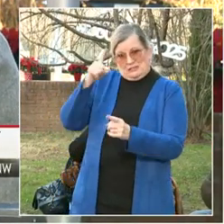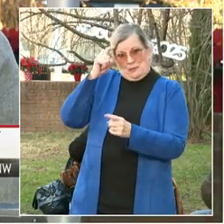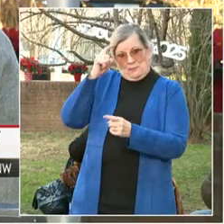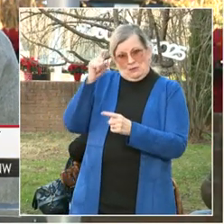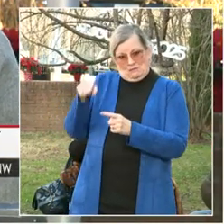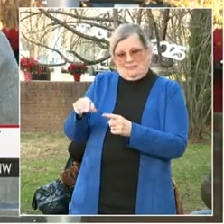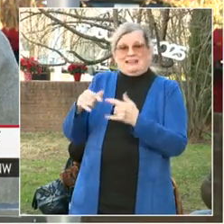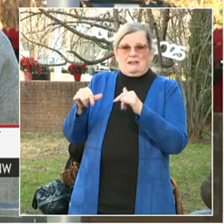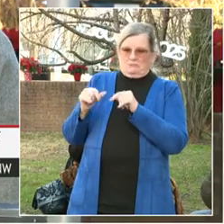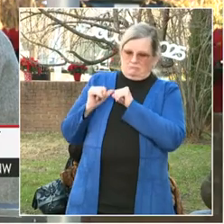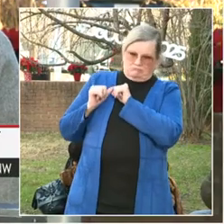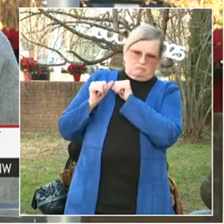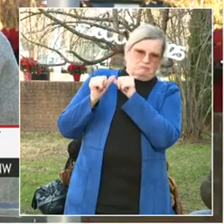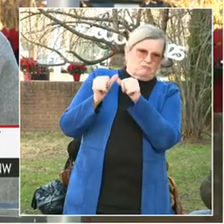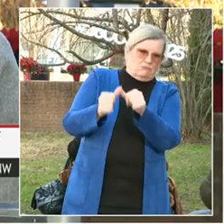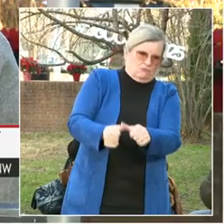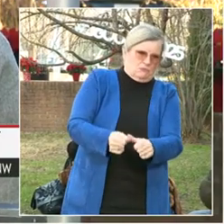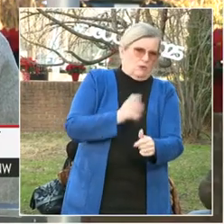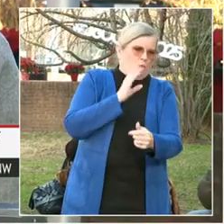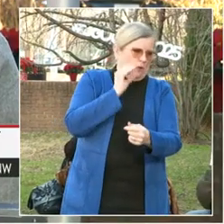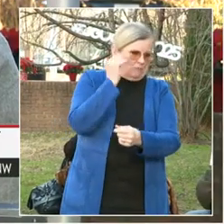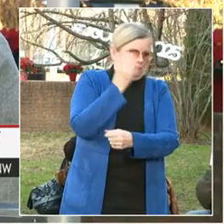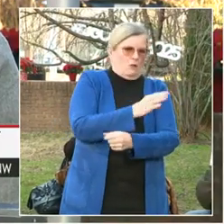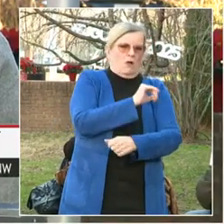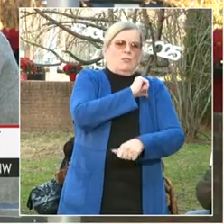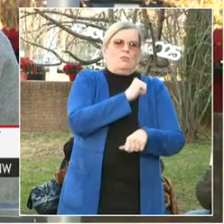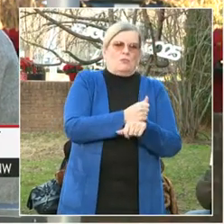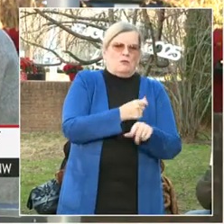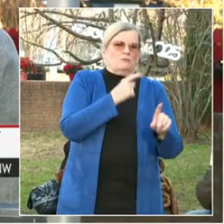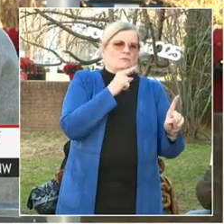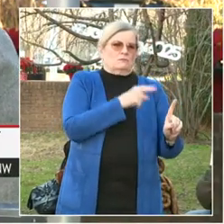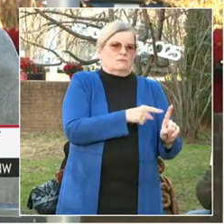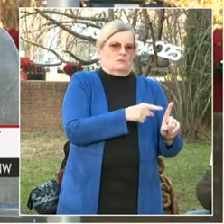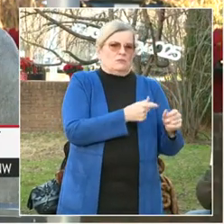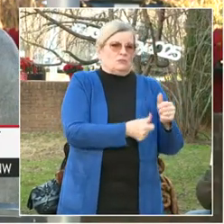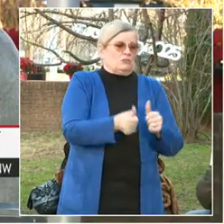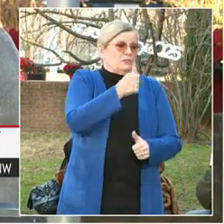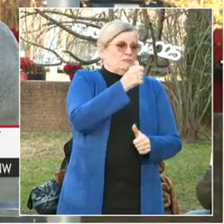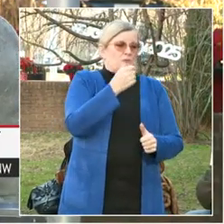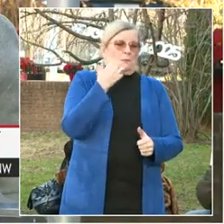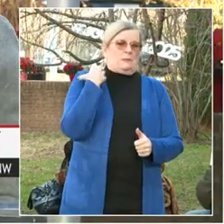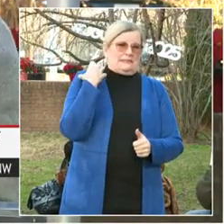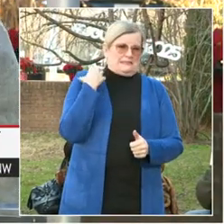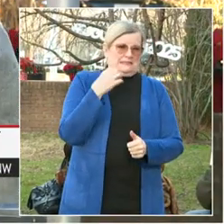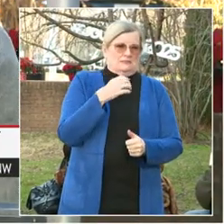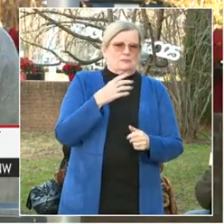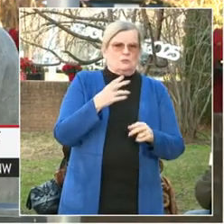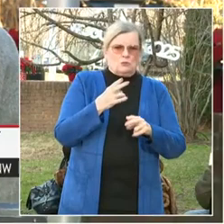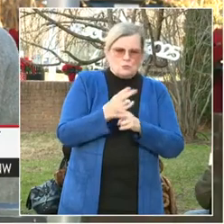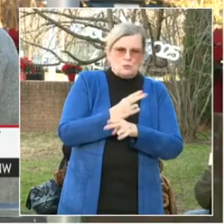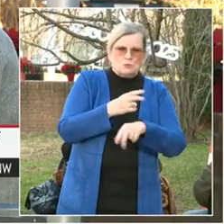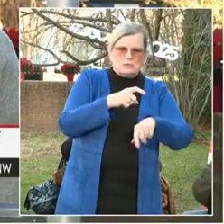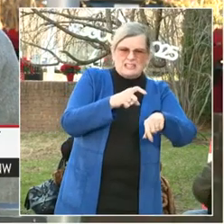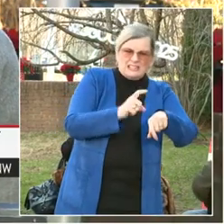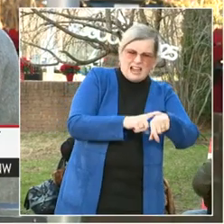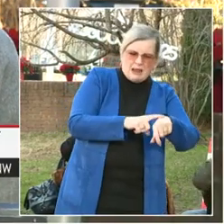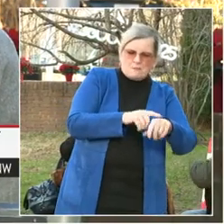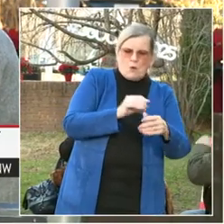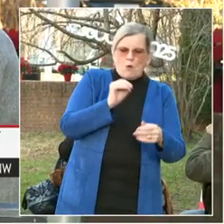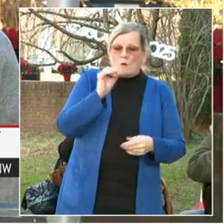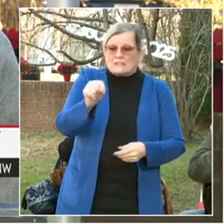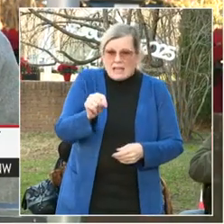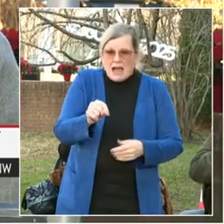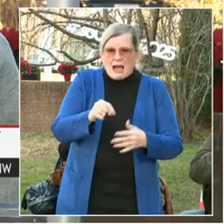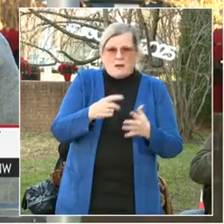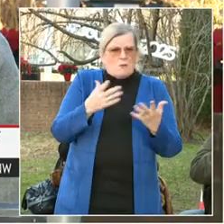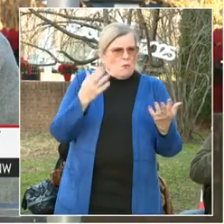the Chief of Police to use the overtime necessary to make up for the diminished number of officers. And we're